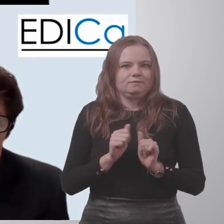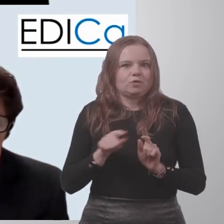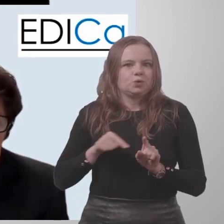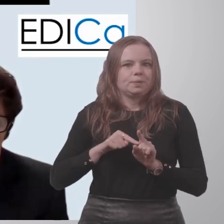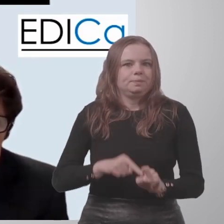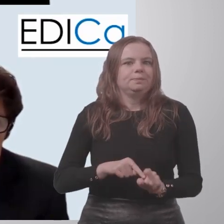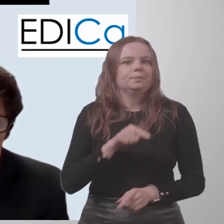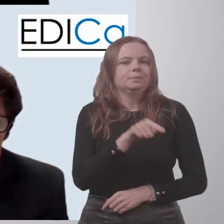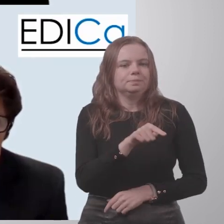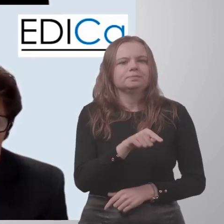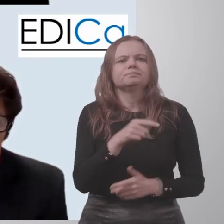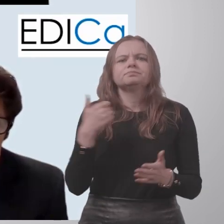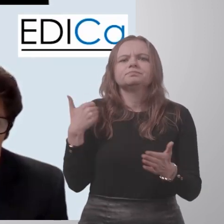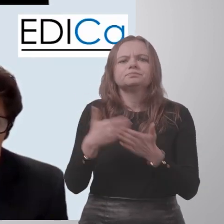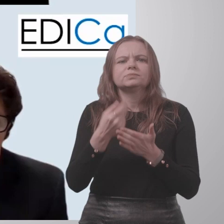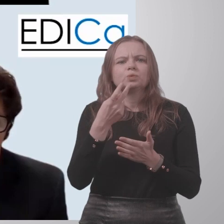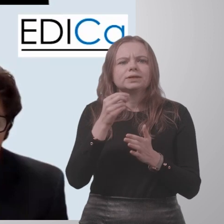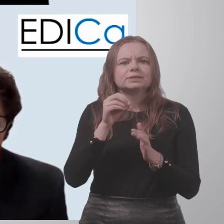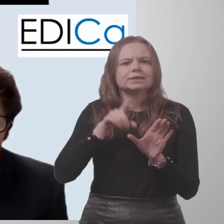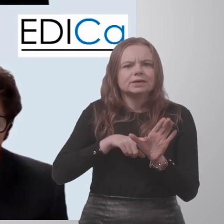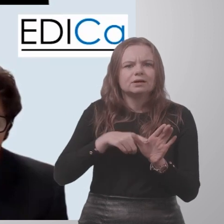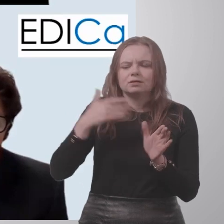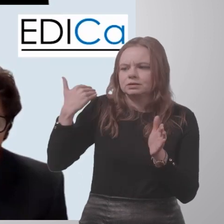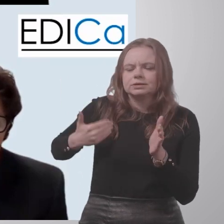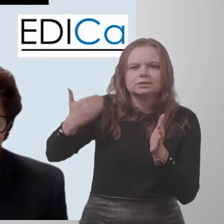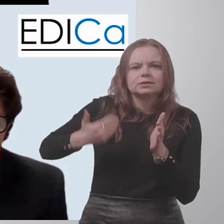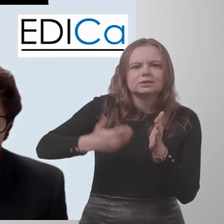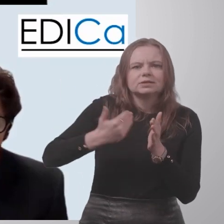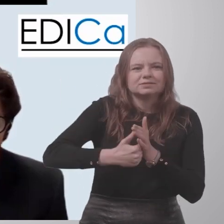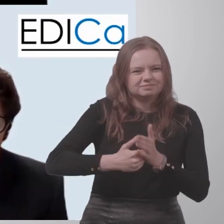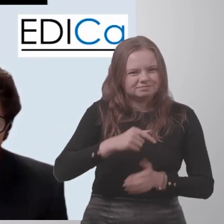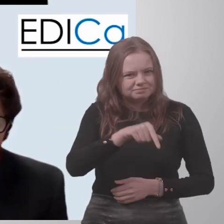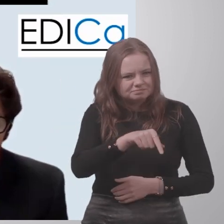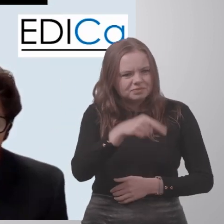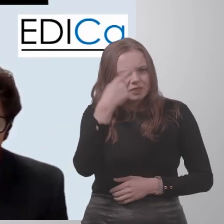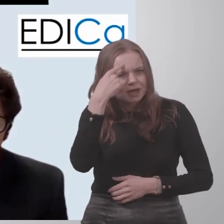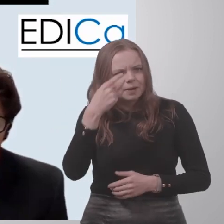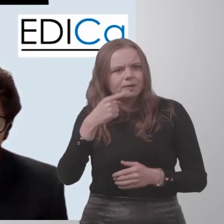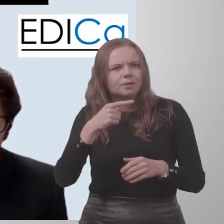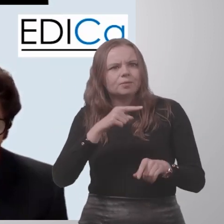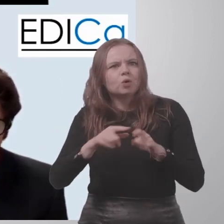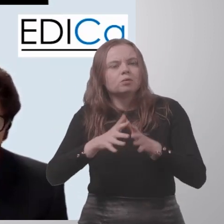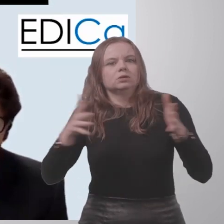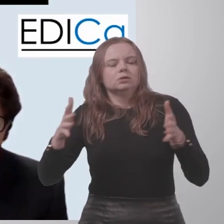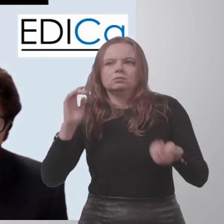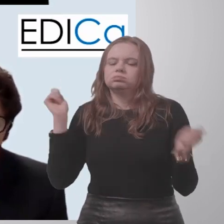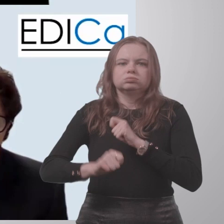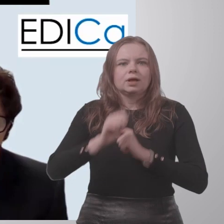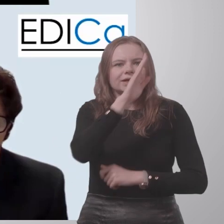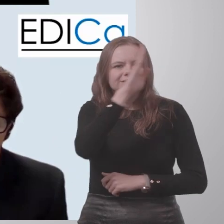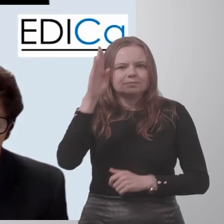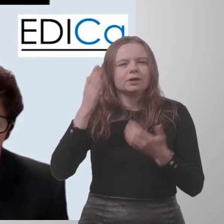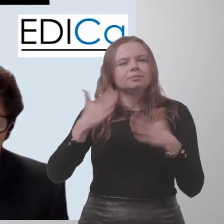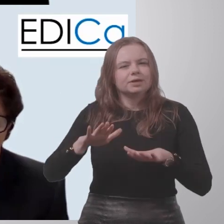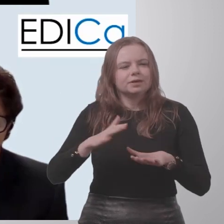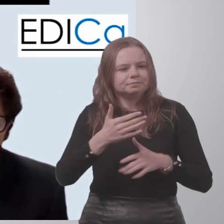the 20-year kind of journey, what do you think has been the biggest change in academia? So you spoke about that at the kind of beginning of